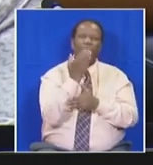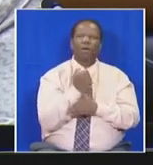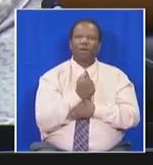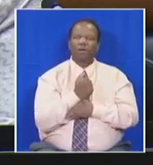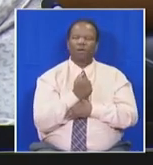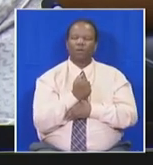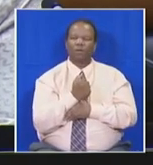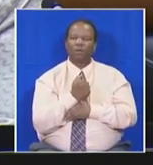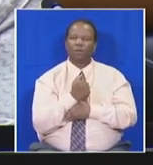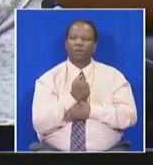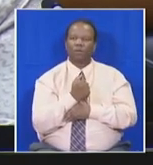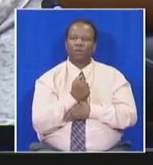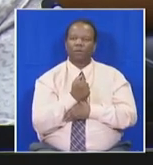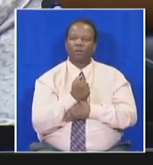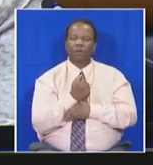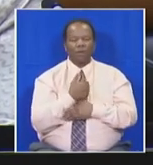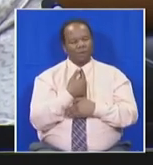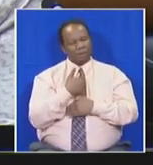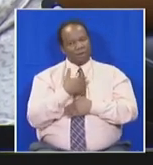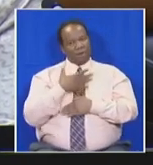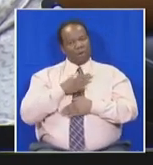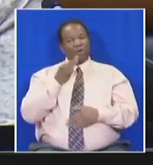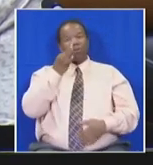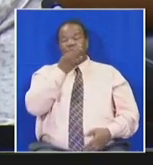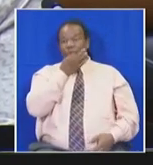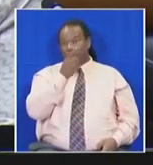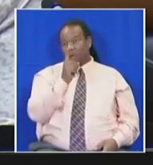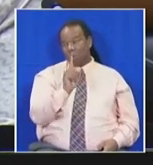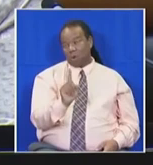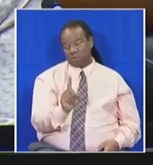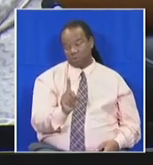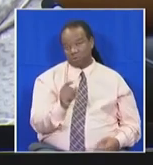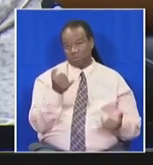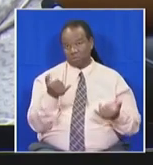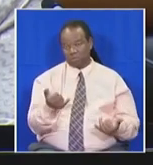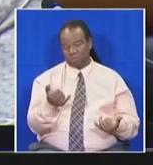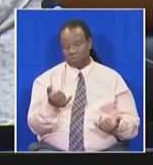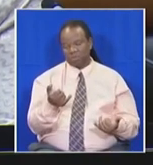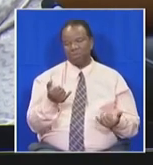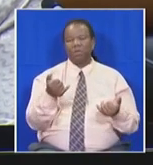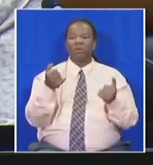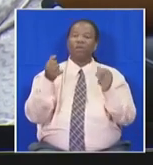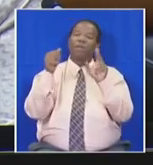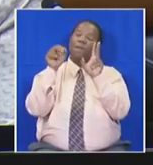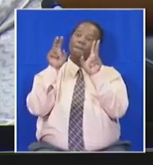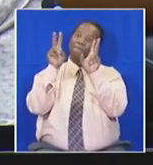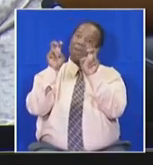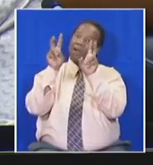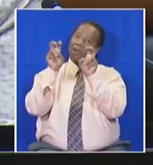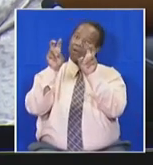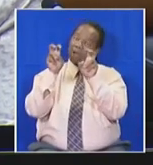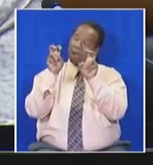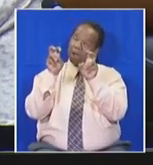I want to say, in the first place, the matter the honorable members are dealing